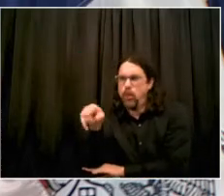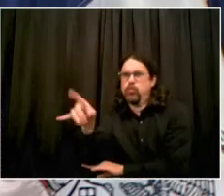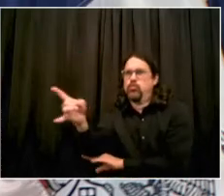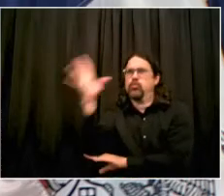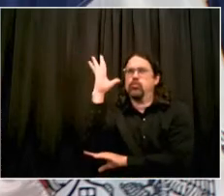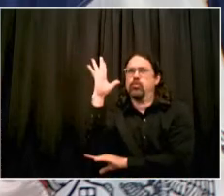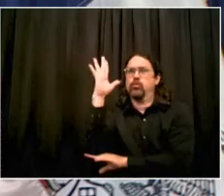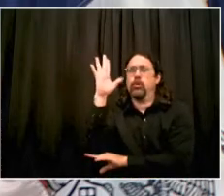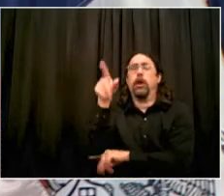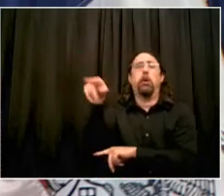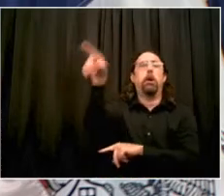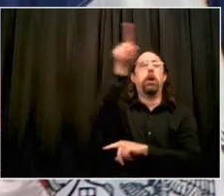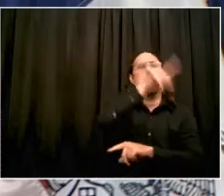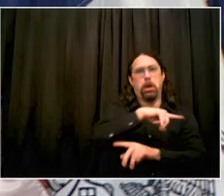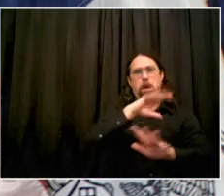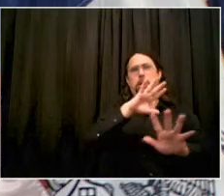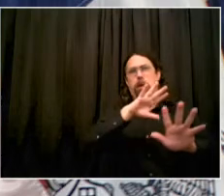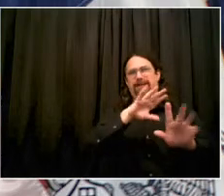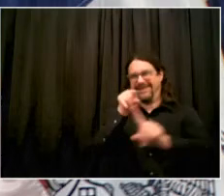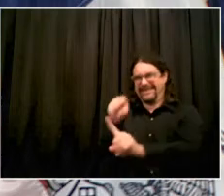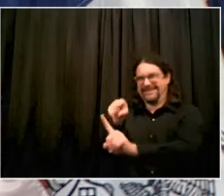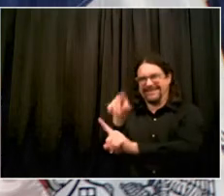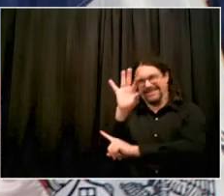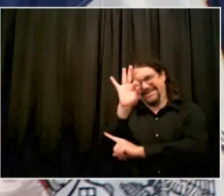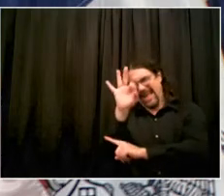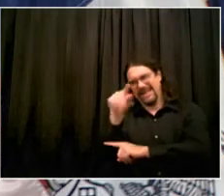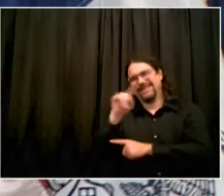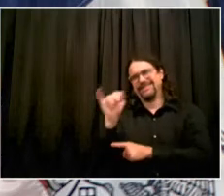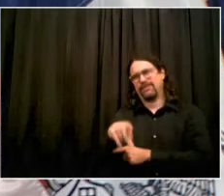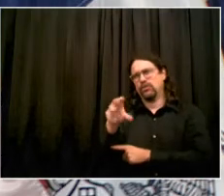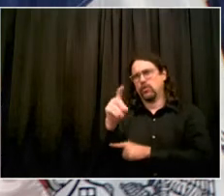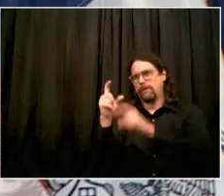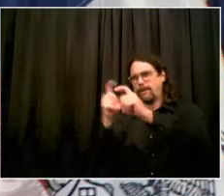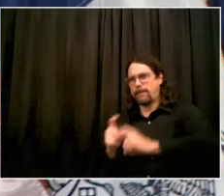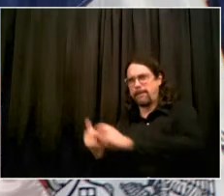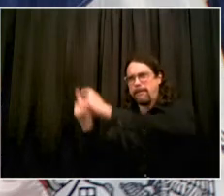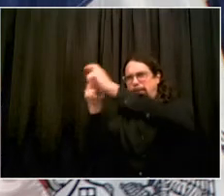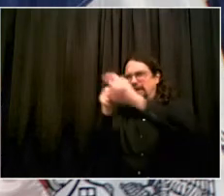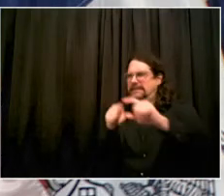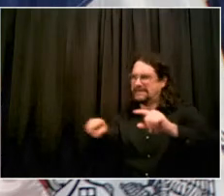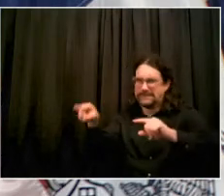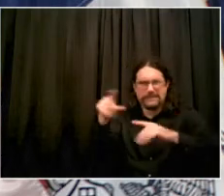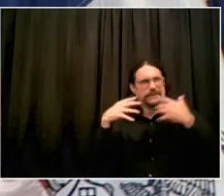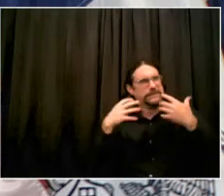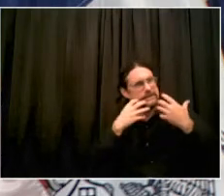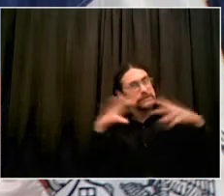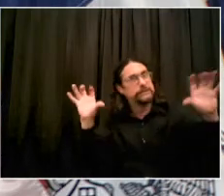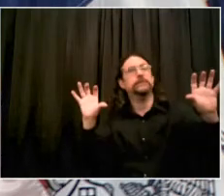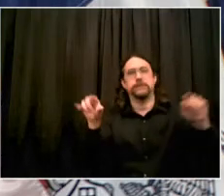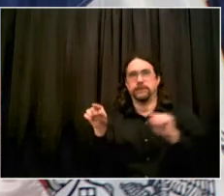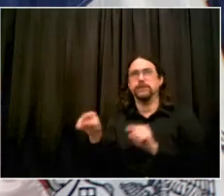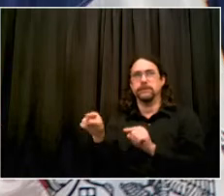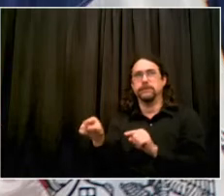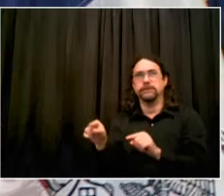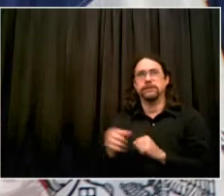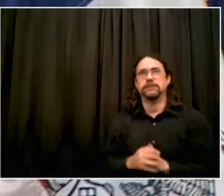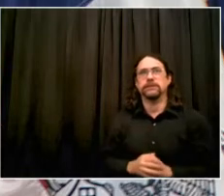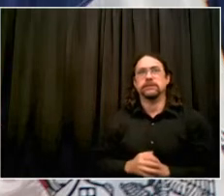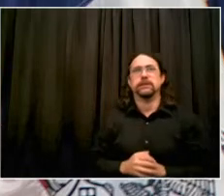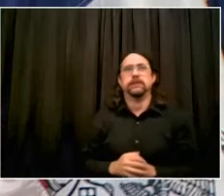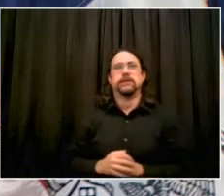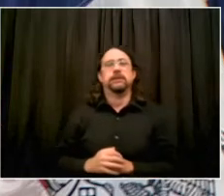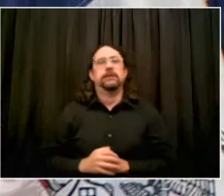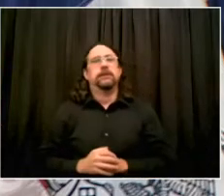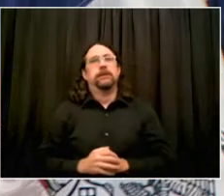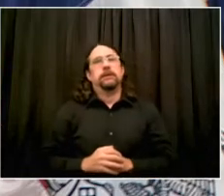7-day average, we are moving continually forward with our schools. We'll talk more about the opening today of our elementary schools. But